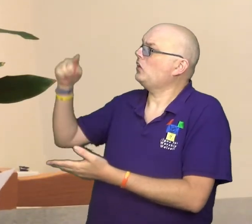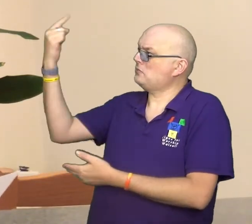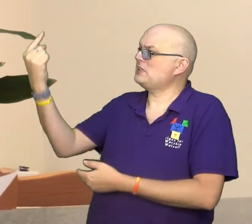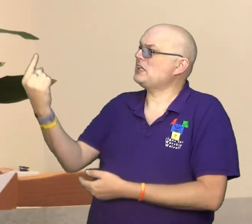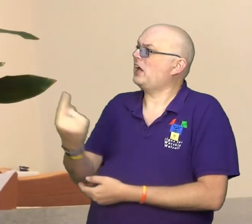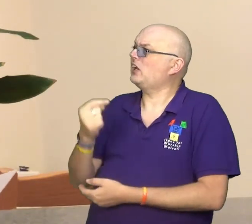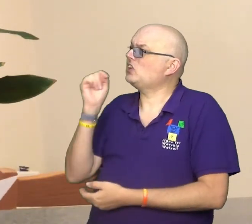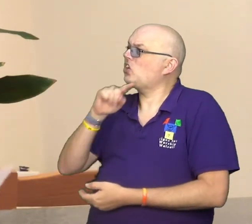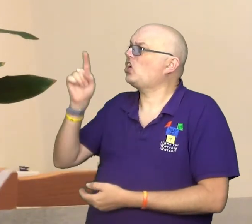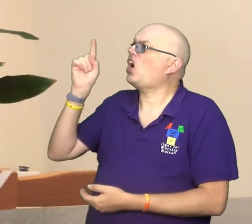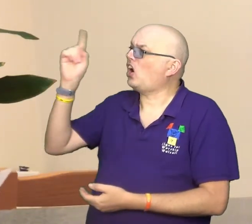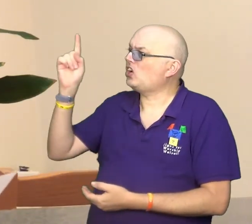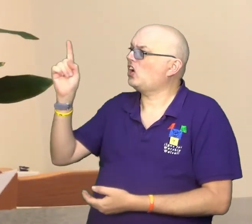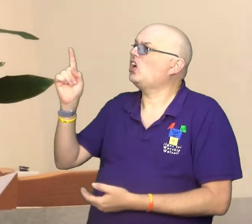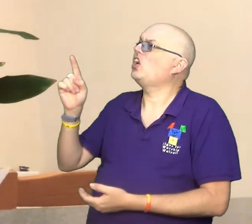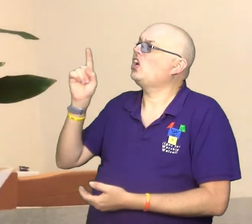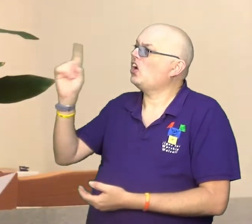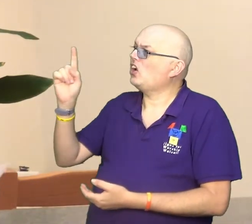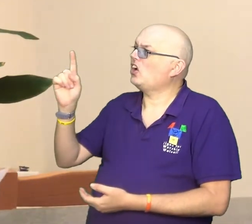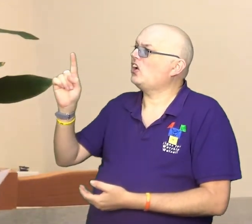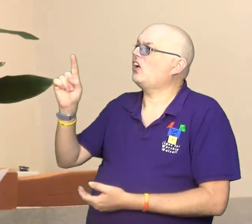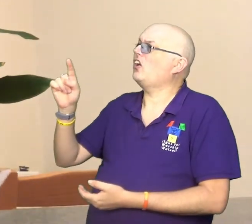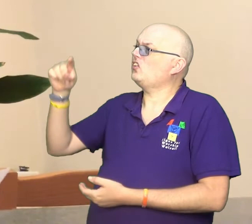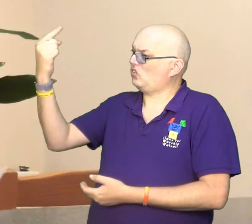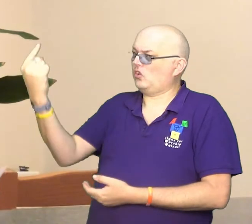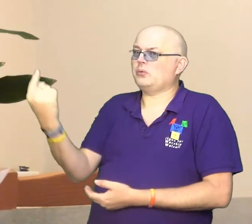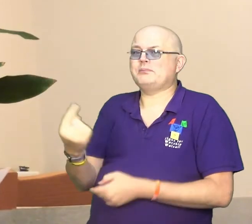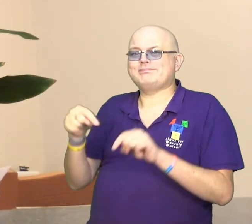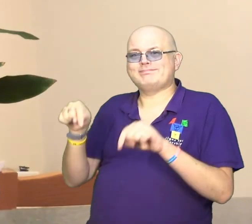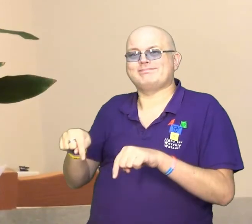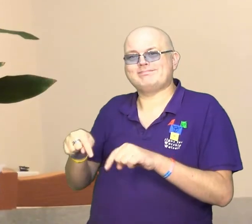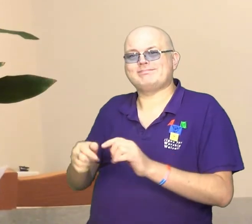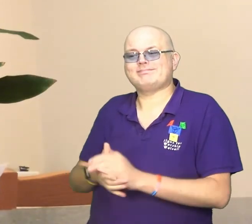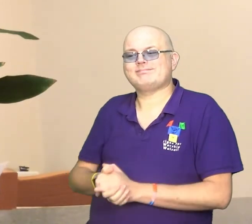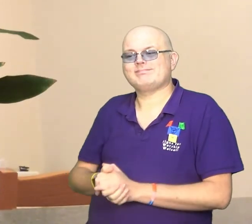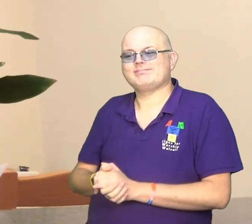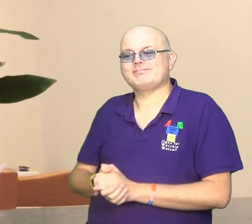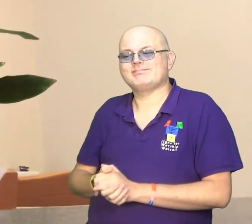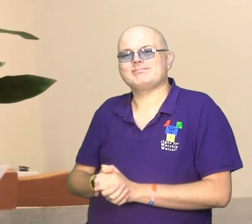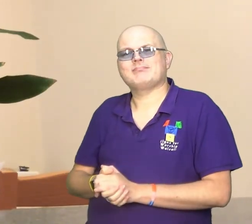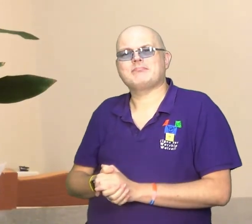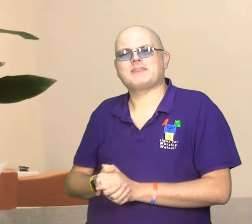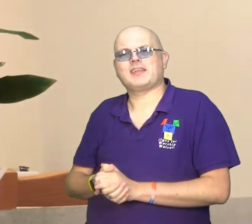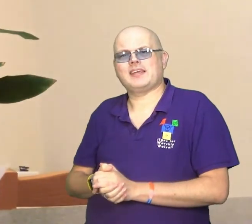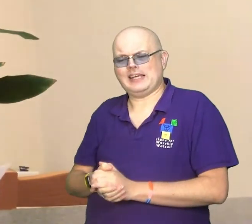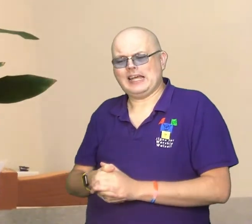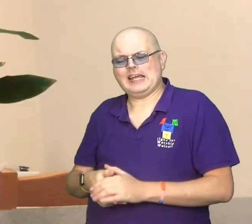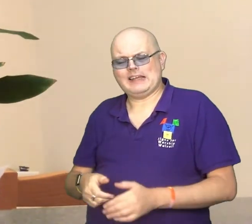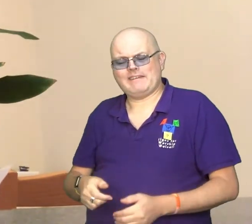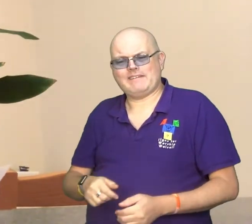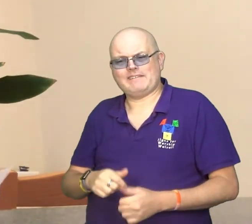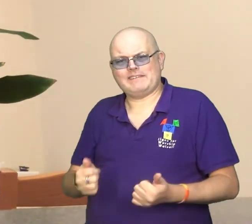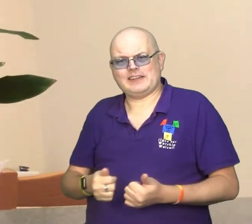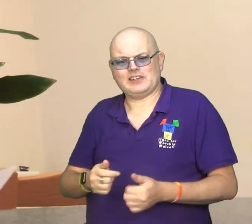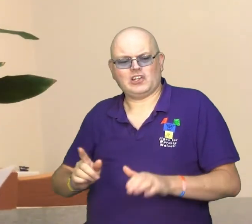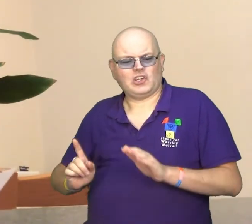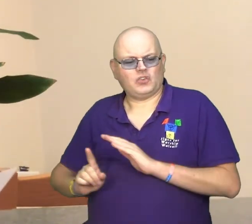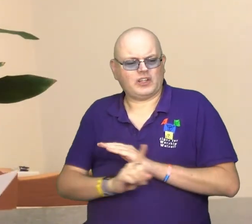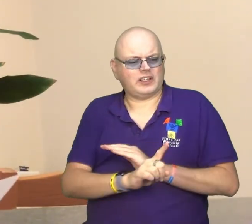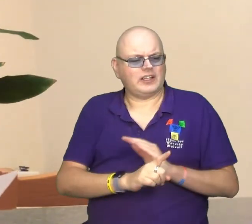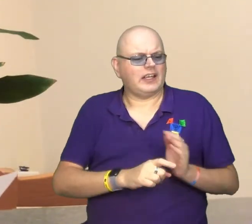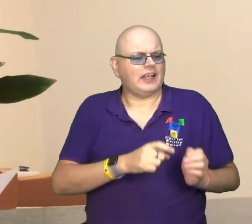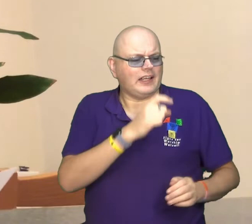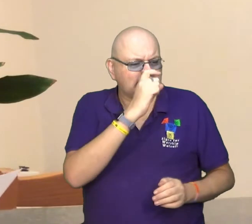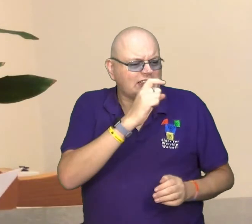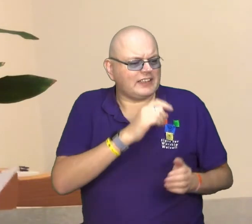the Messiah, the Son of God, who is to come into the world." After she said this, she went